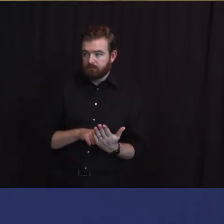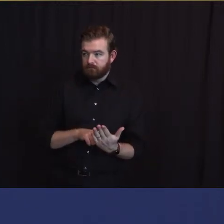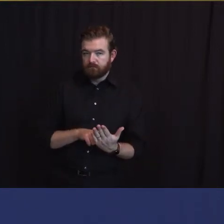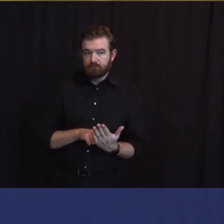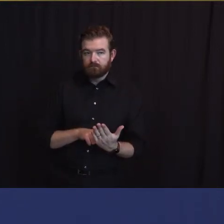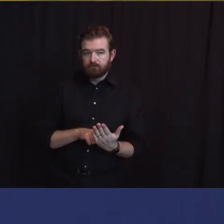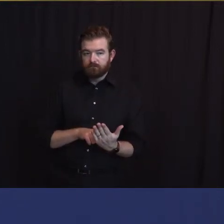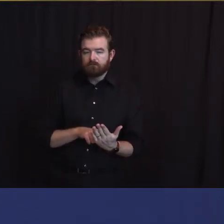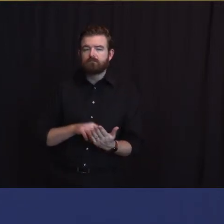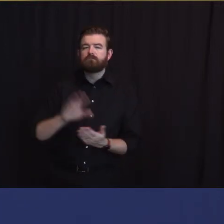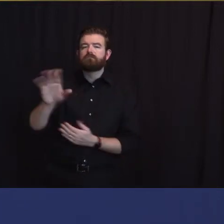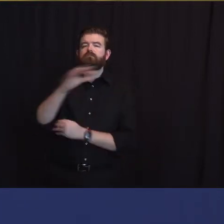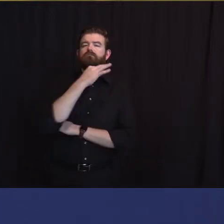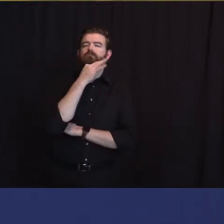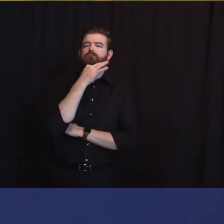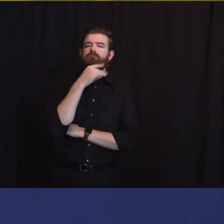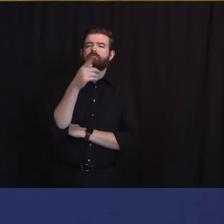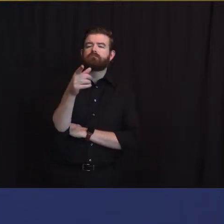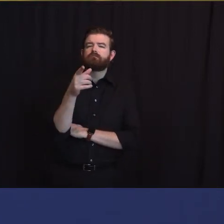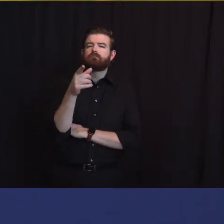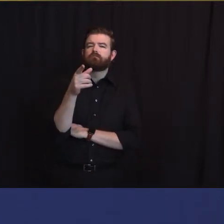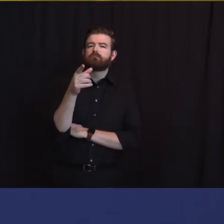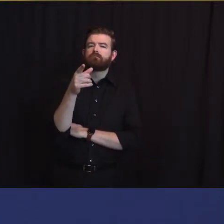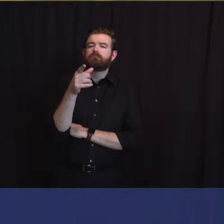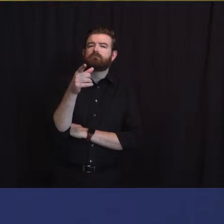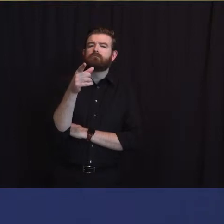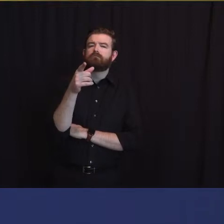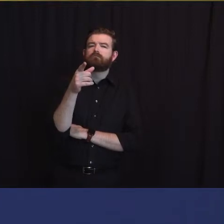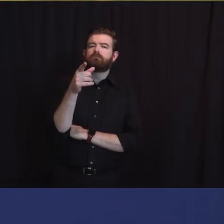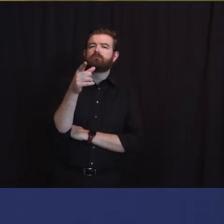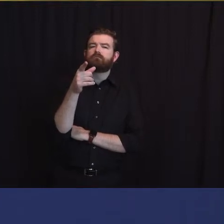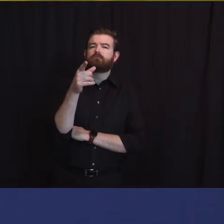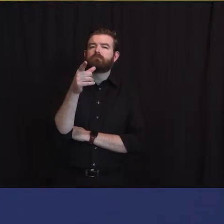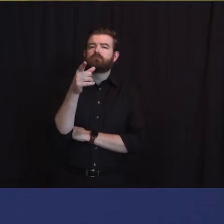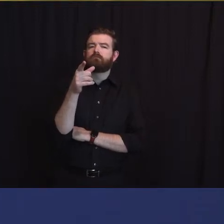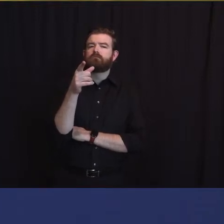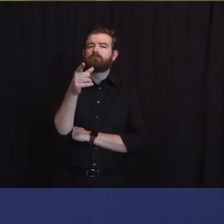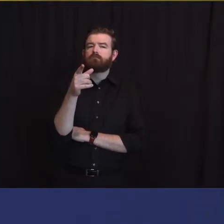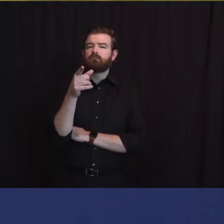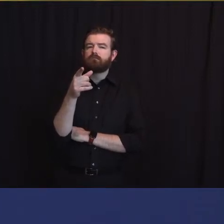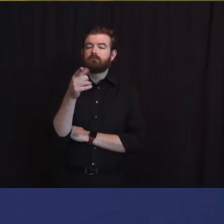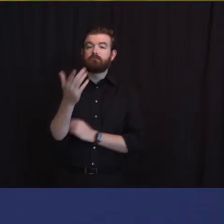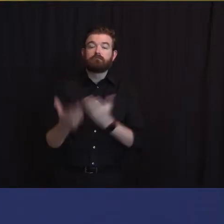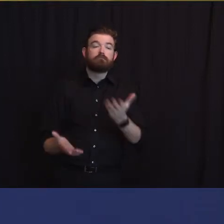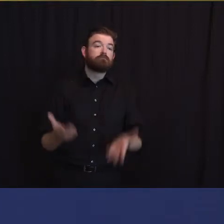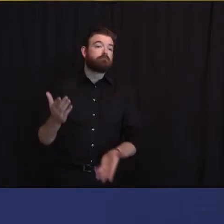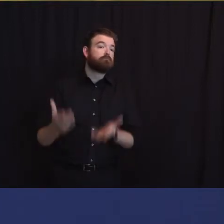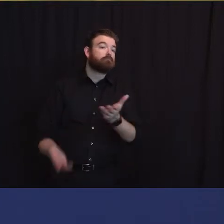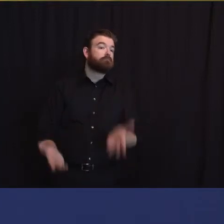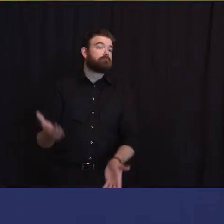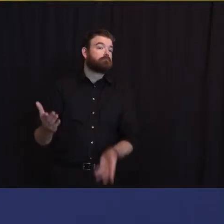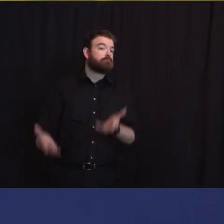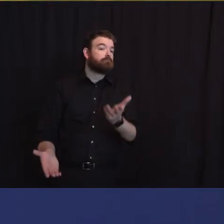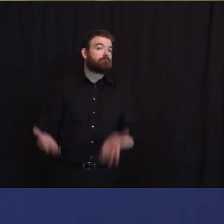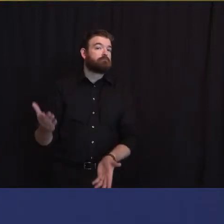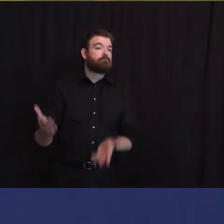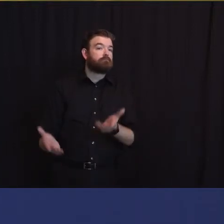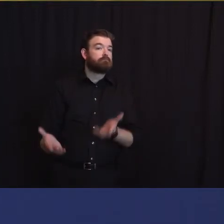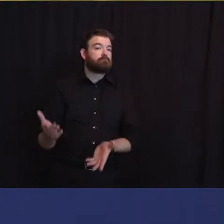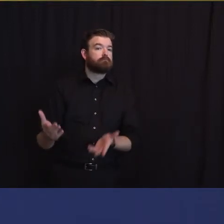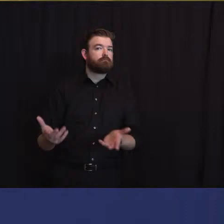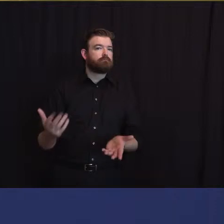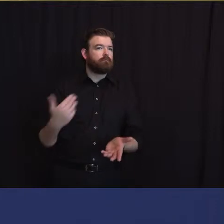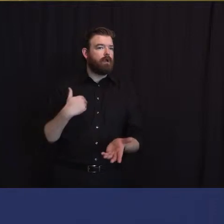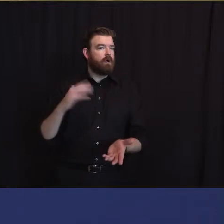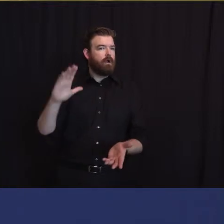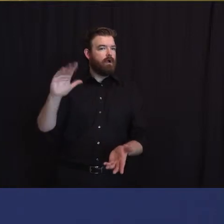there been discussion, any more discussion at all, about possibly offering some sort of a cash prize to entice people to get a vaccine?